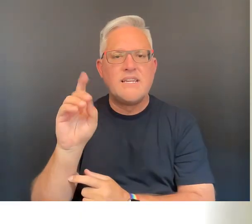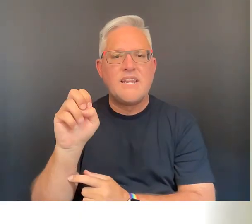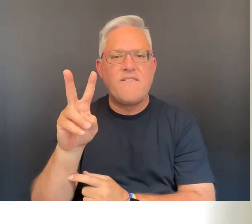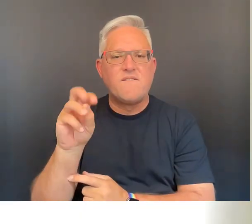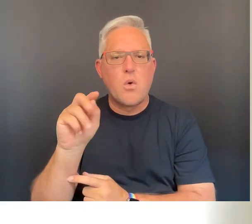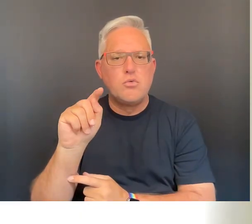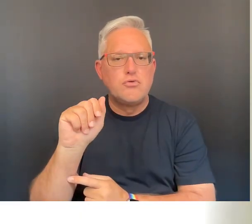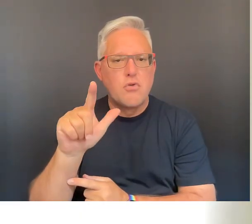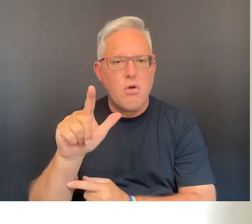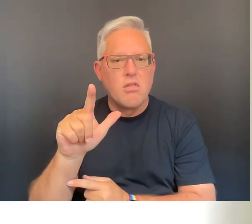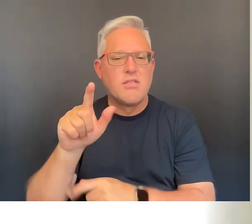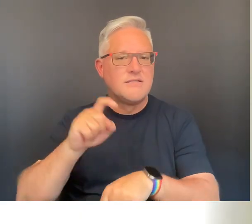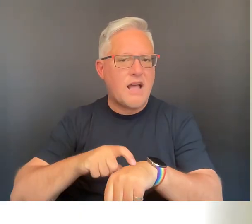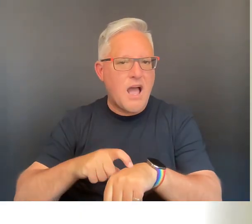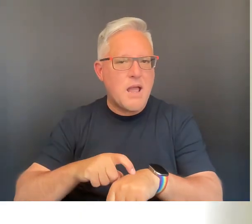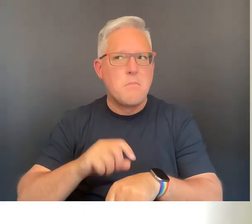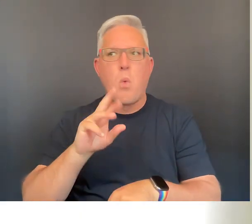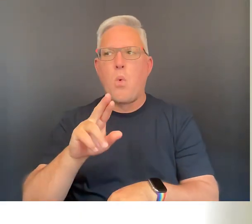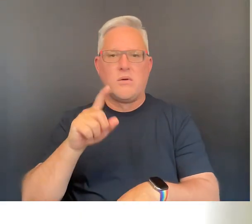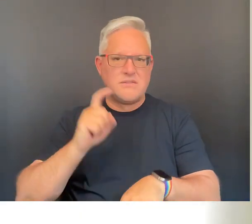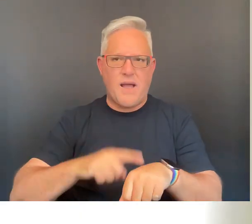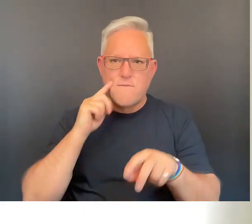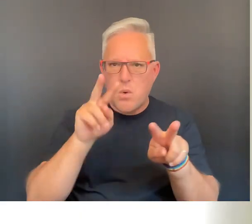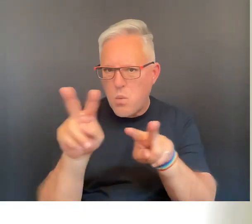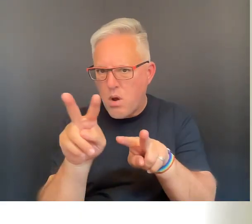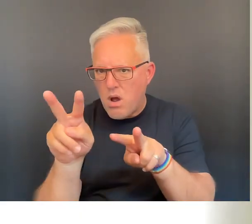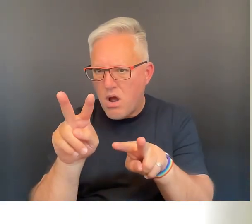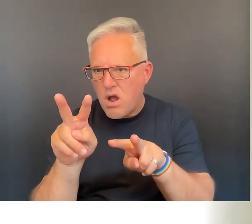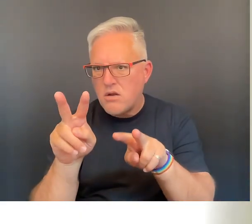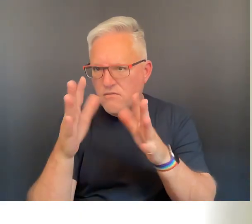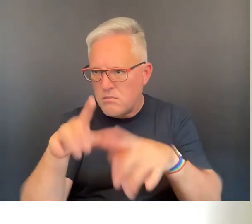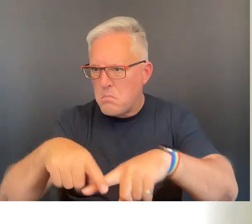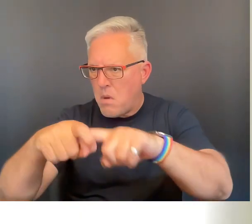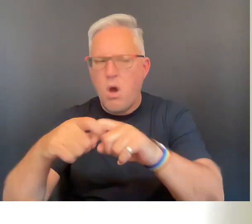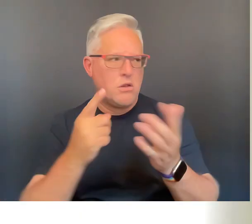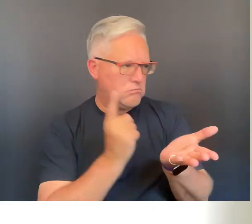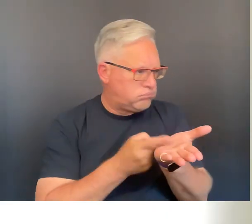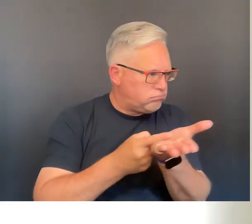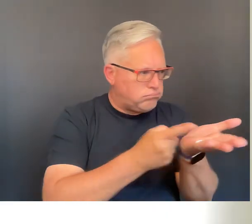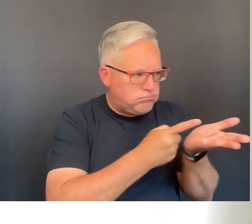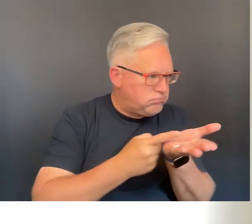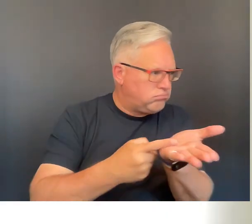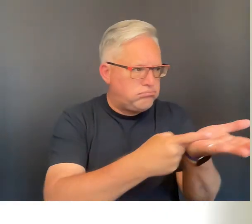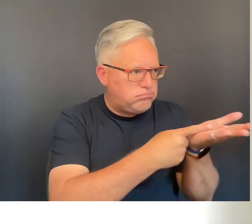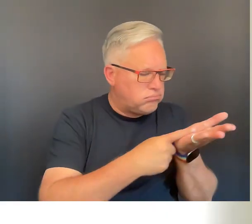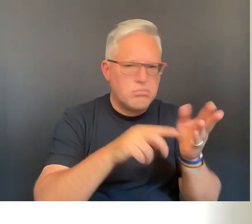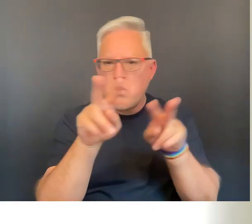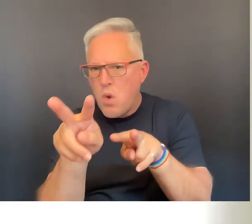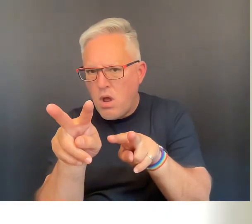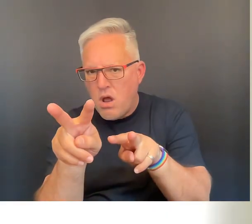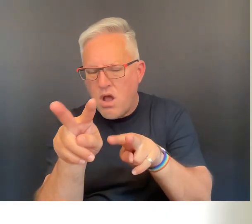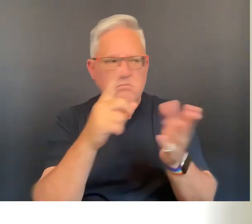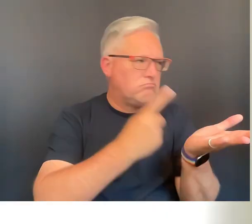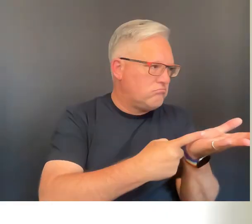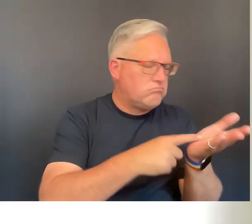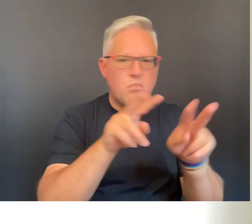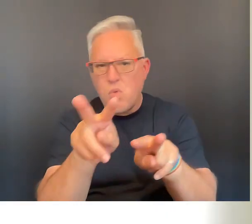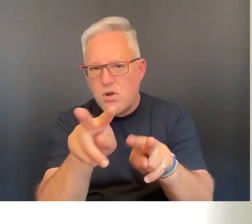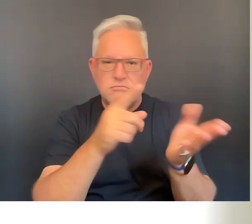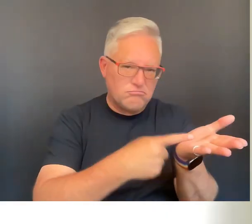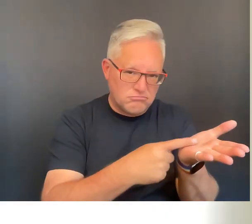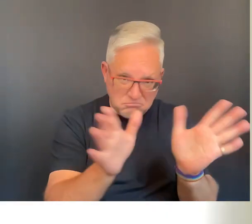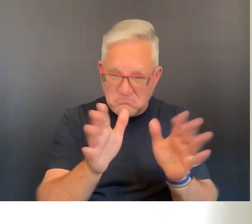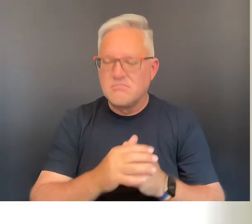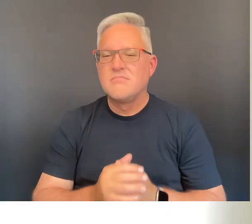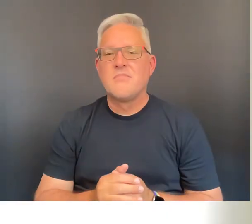for you to talk more intentionally as you engage around this conversation. But we are going to